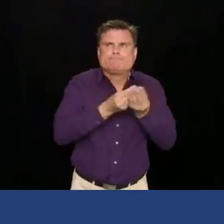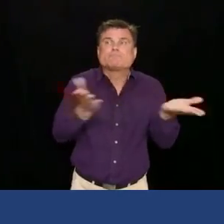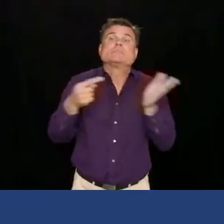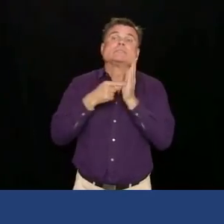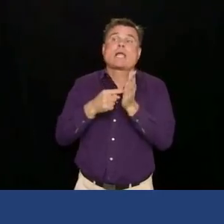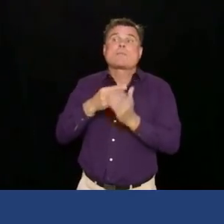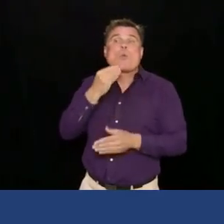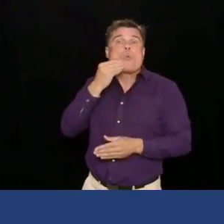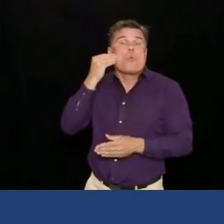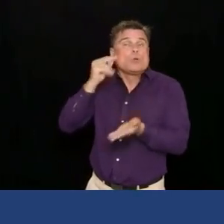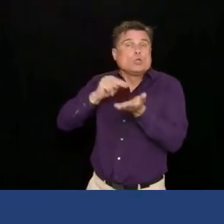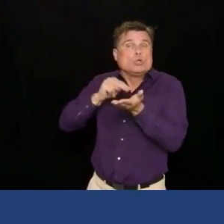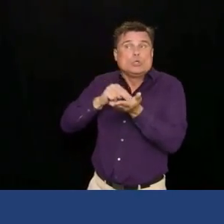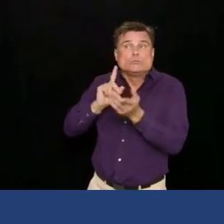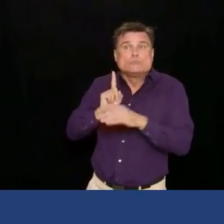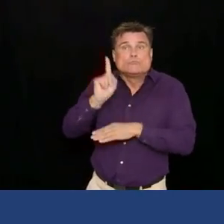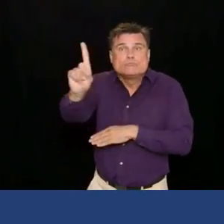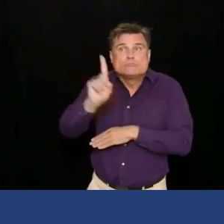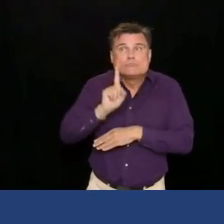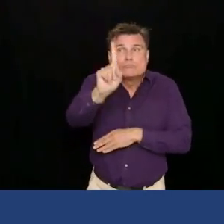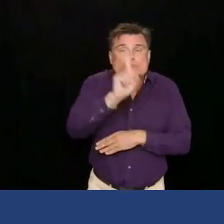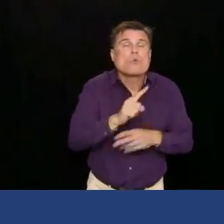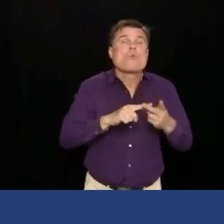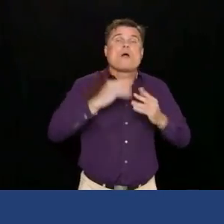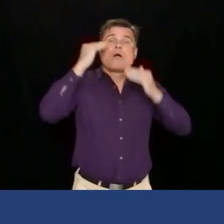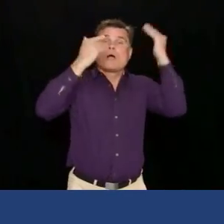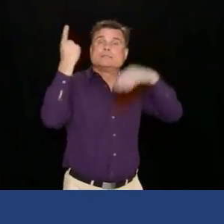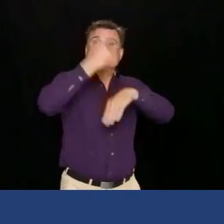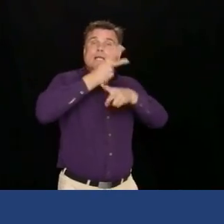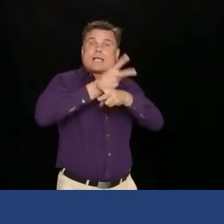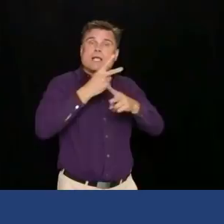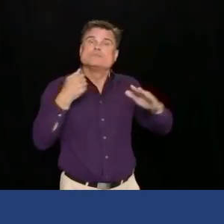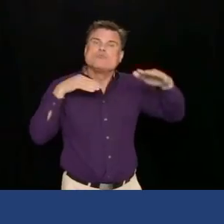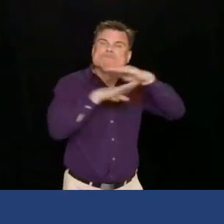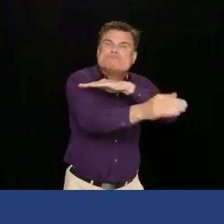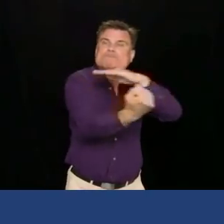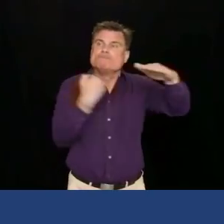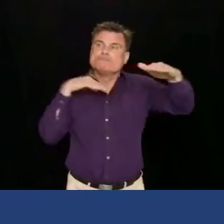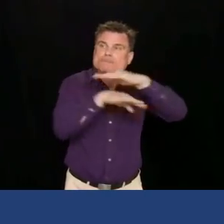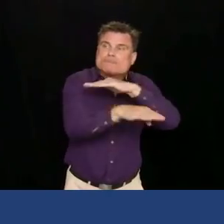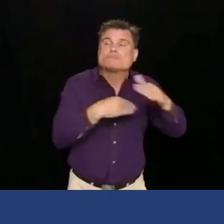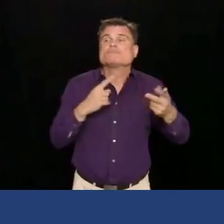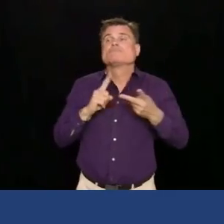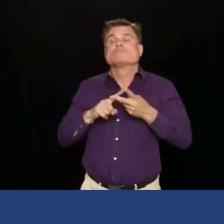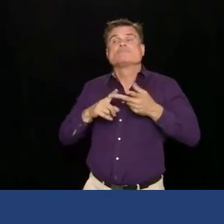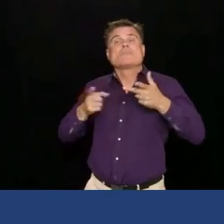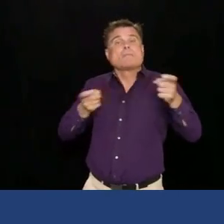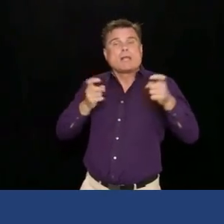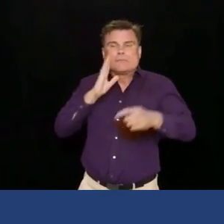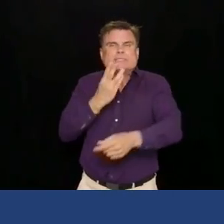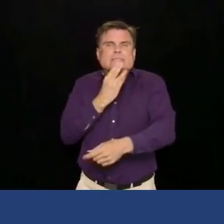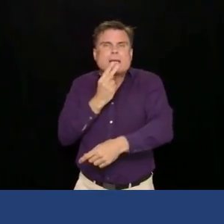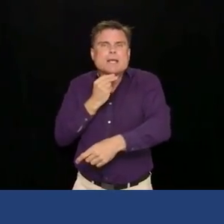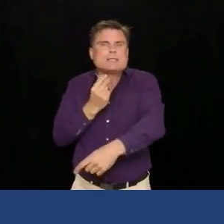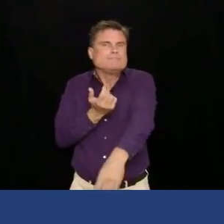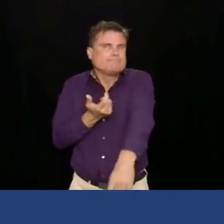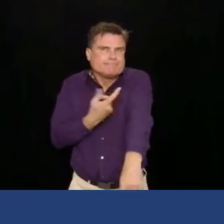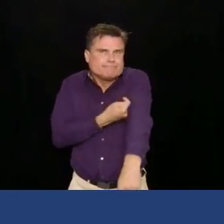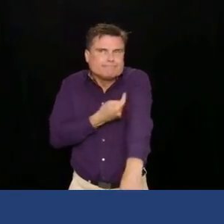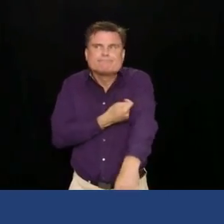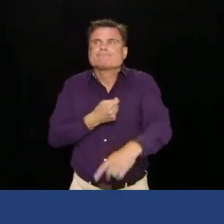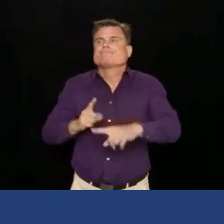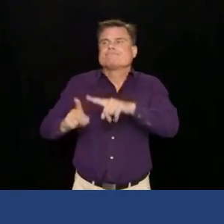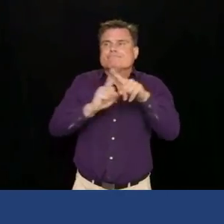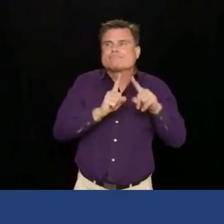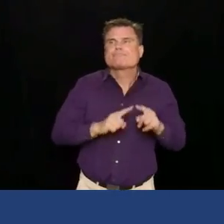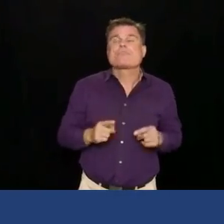home nursing, adult day program, and supports for managing chronic disease such as diabetes, kidney care, and